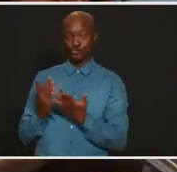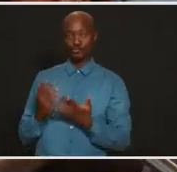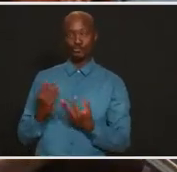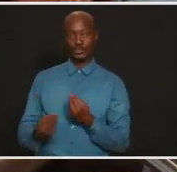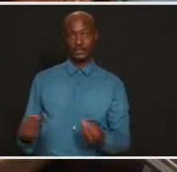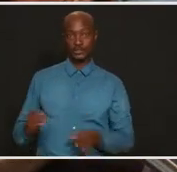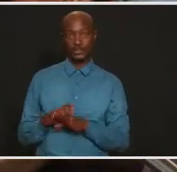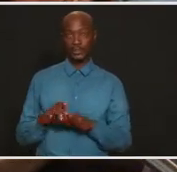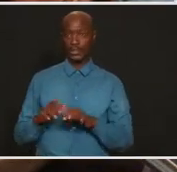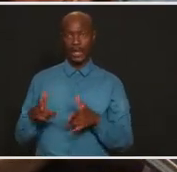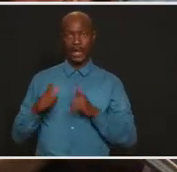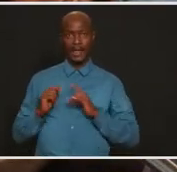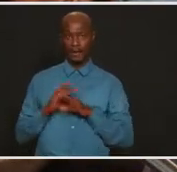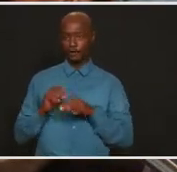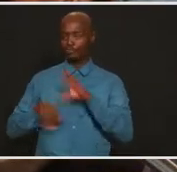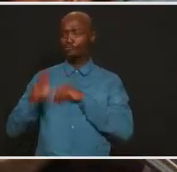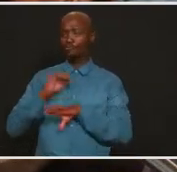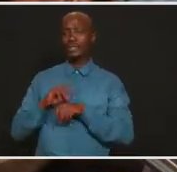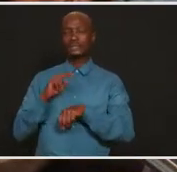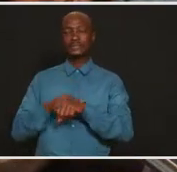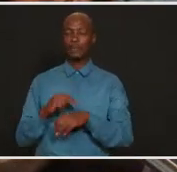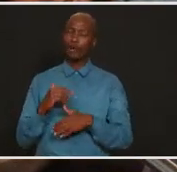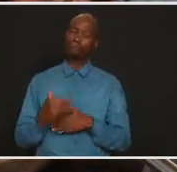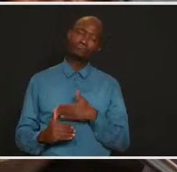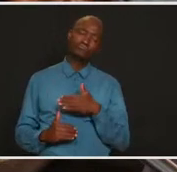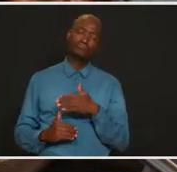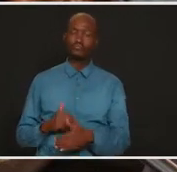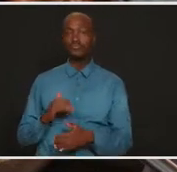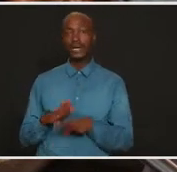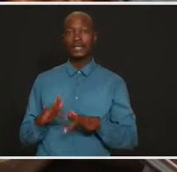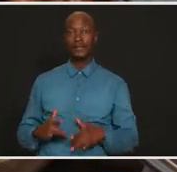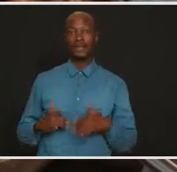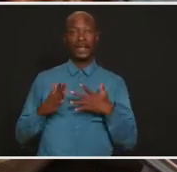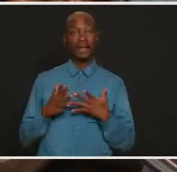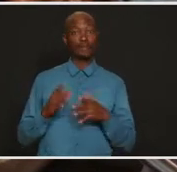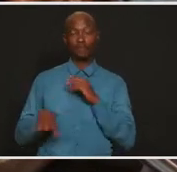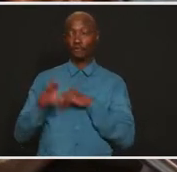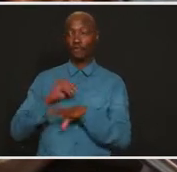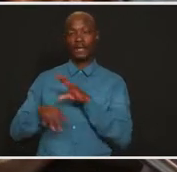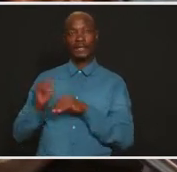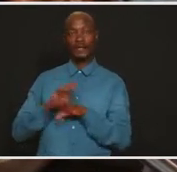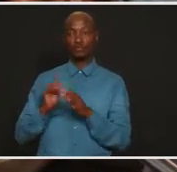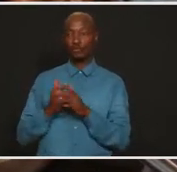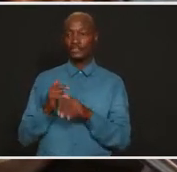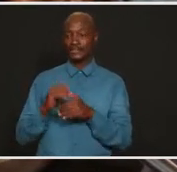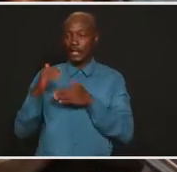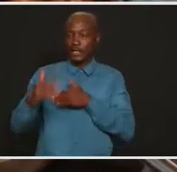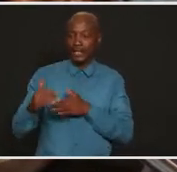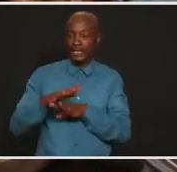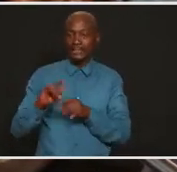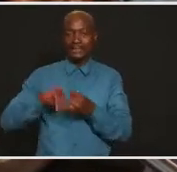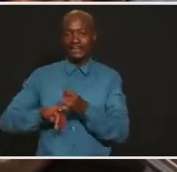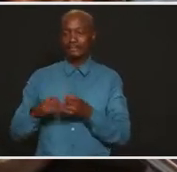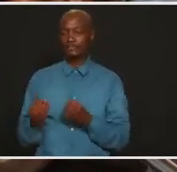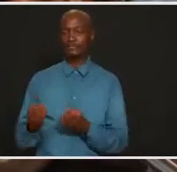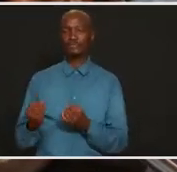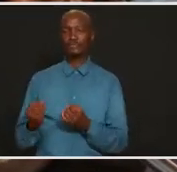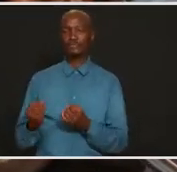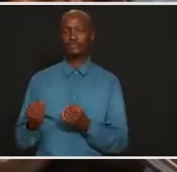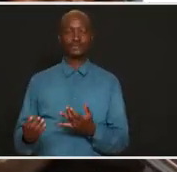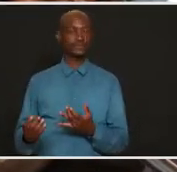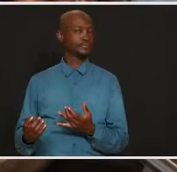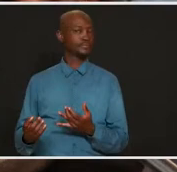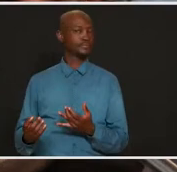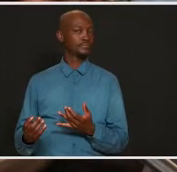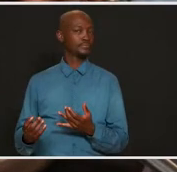allowed to learn at their own pace in their own way they have an insatiable love for learning not just predetermined School subjects and but to